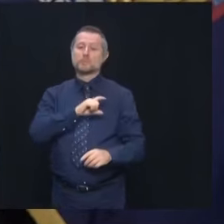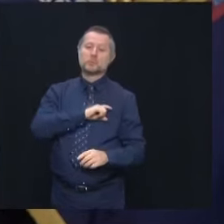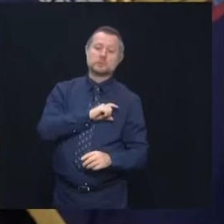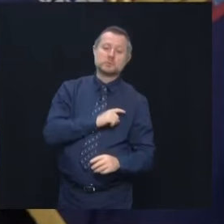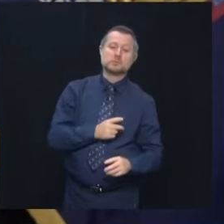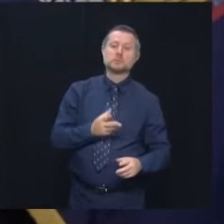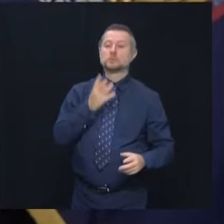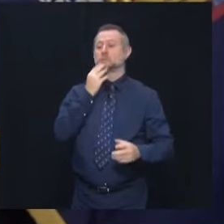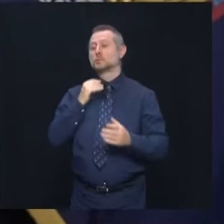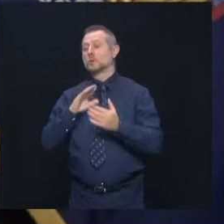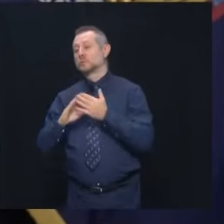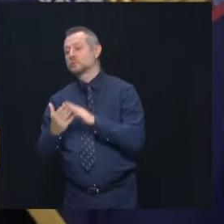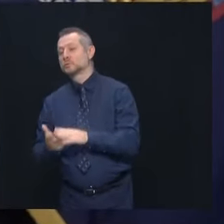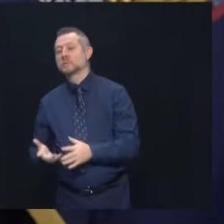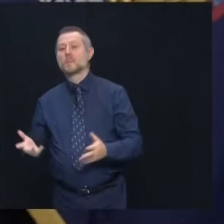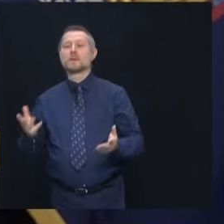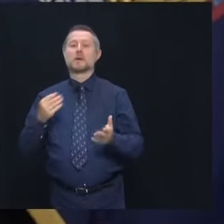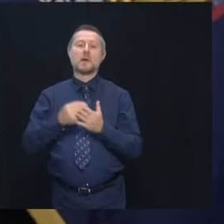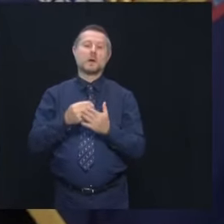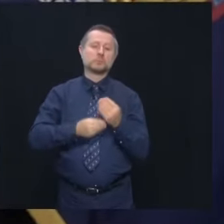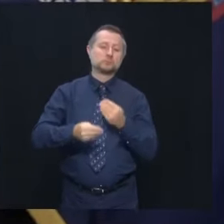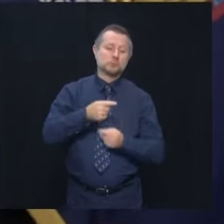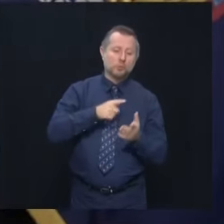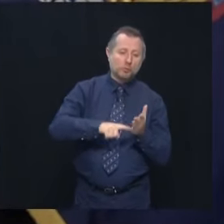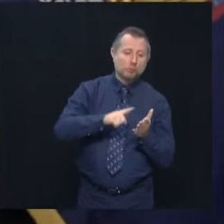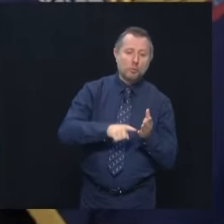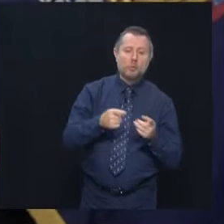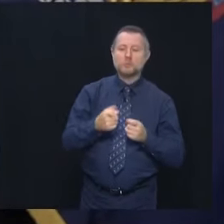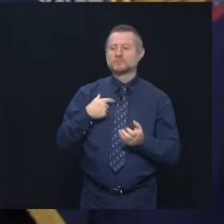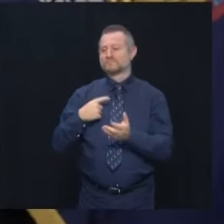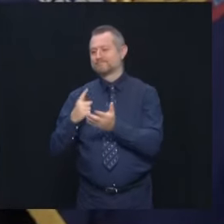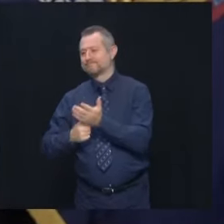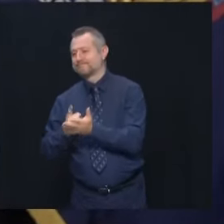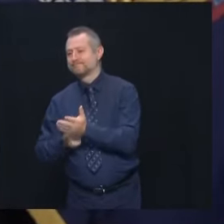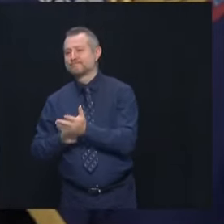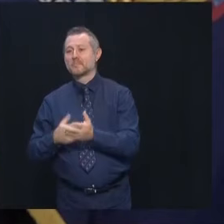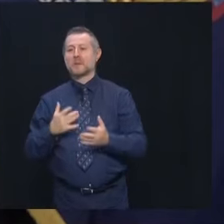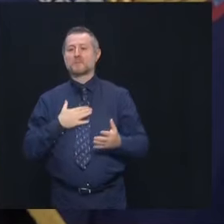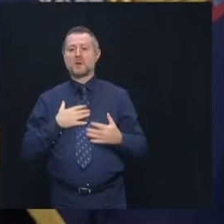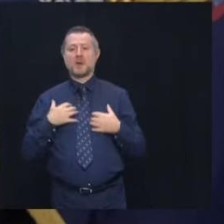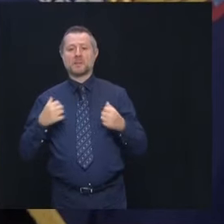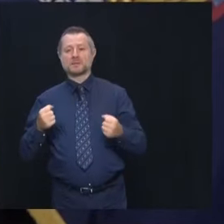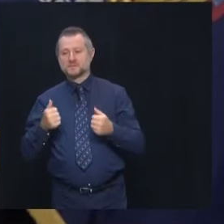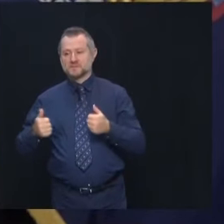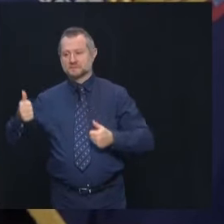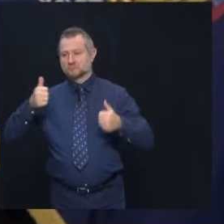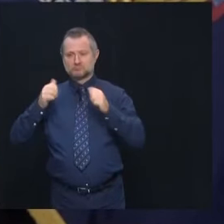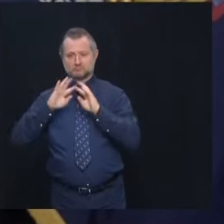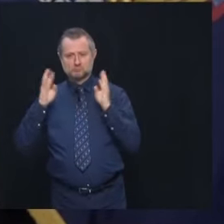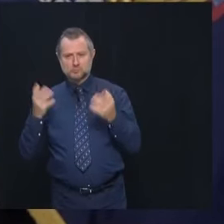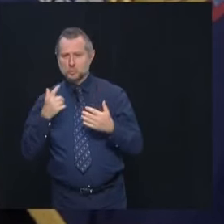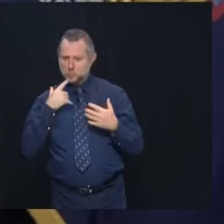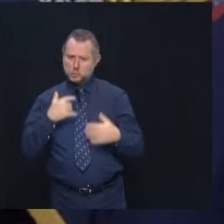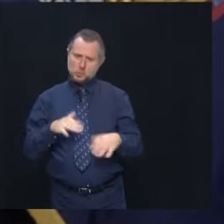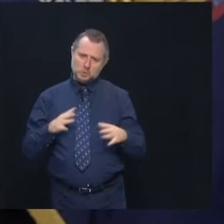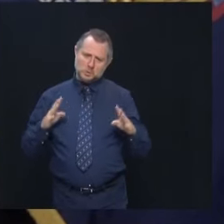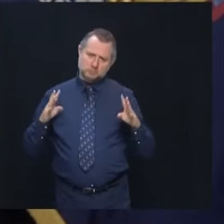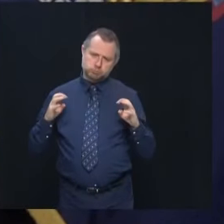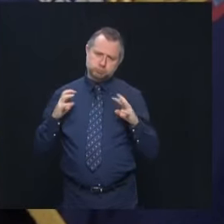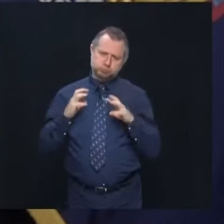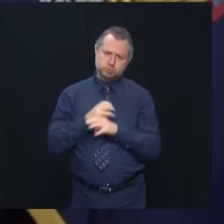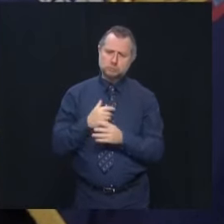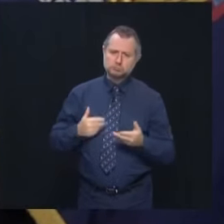the controller thinks. I have to see what my health officials think. It's a complex issue,